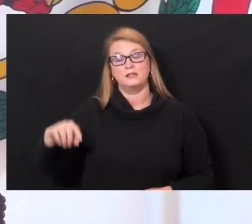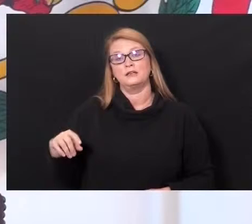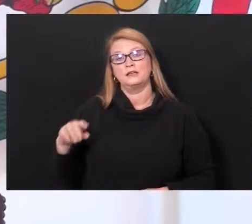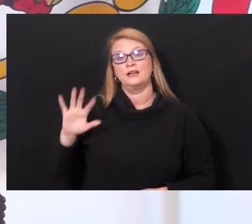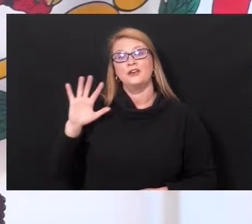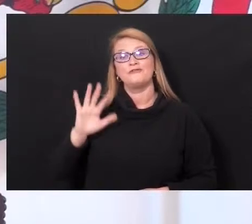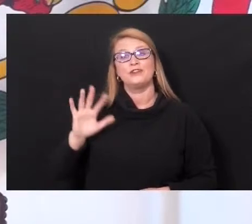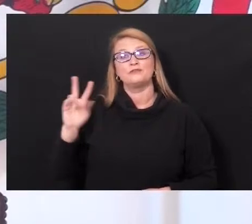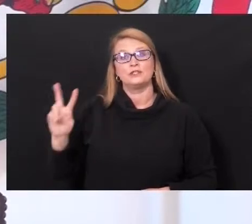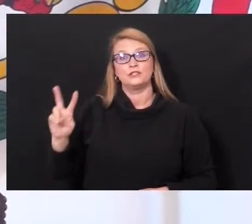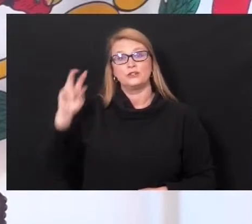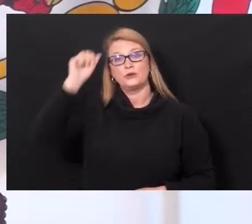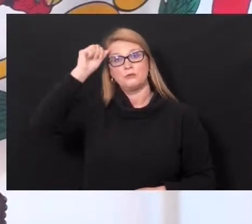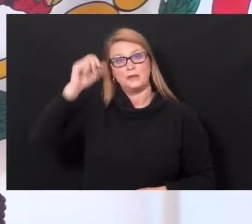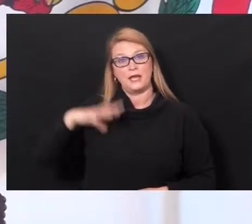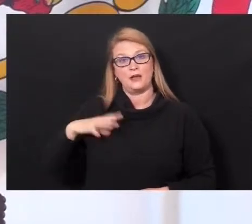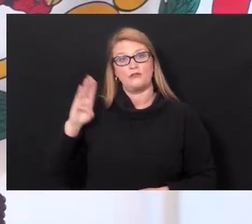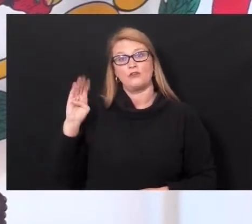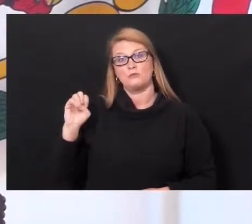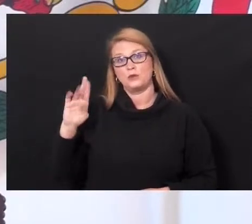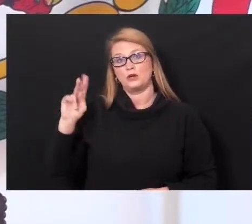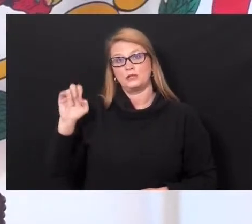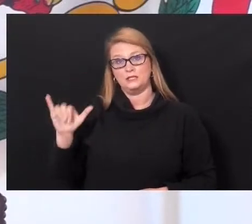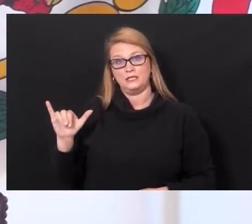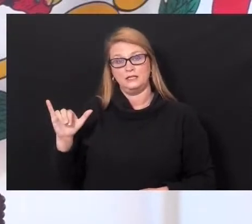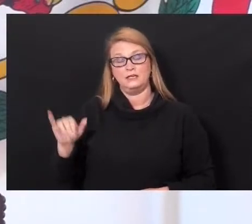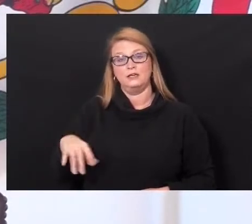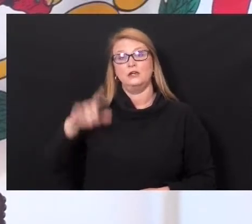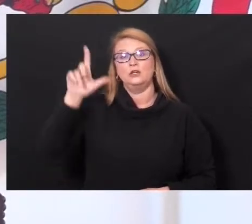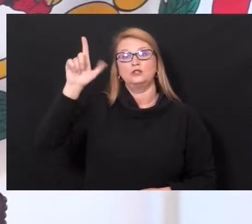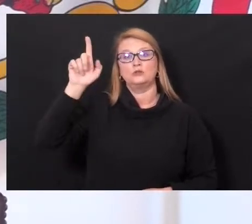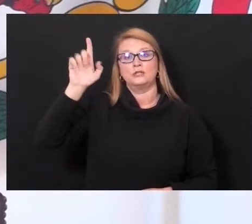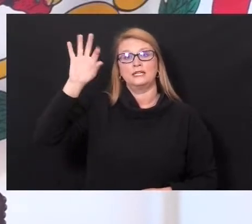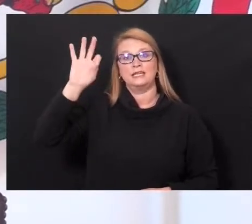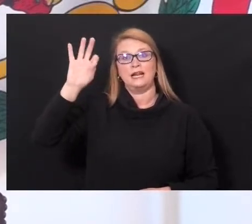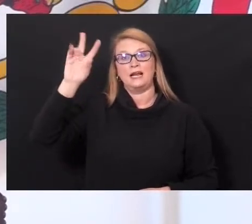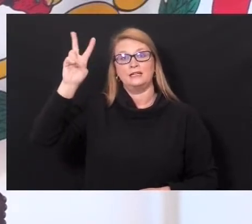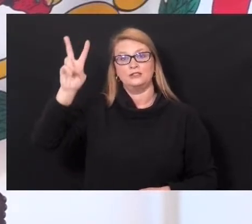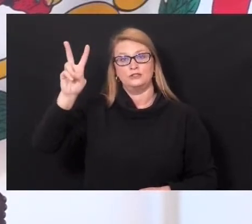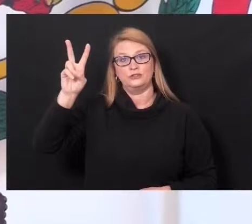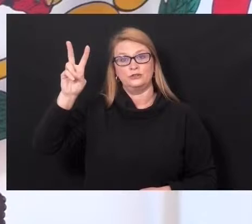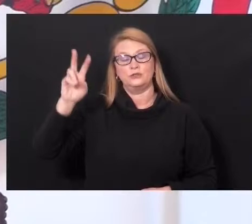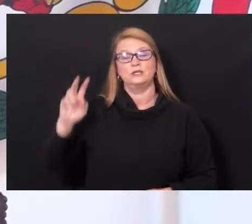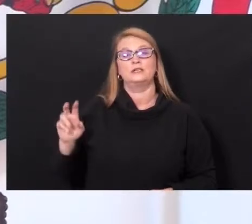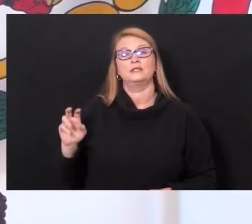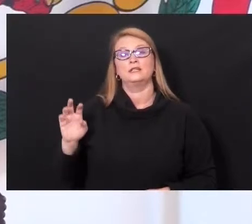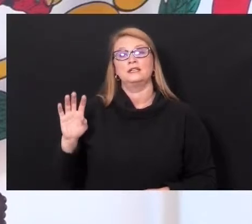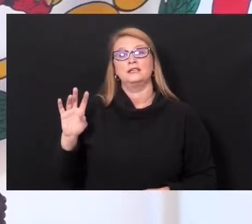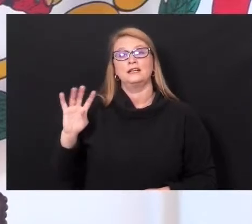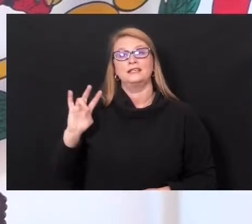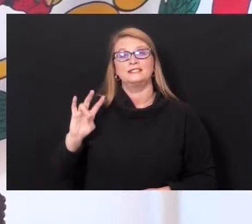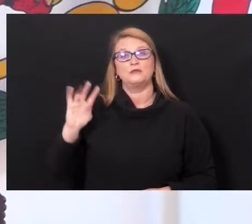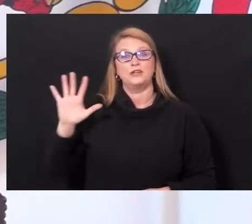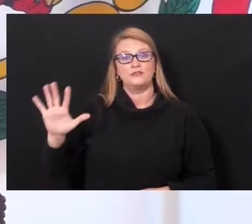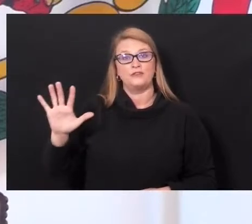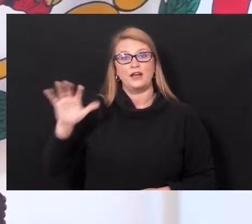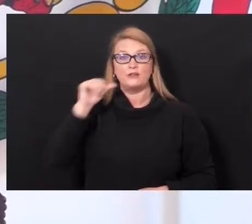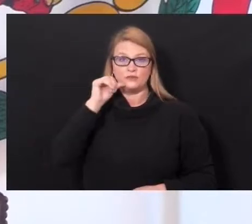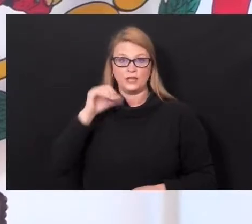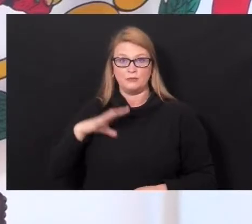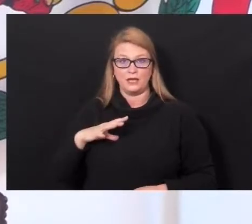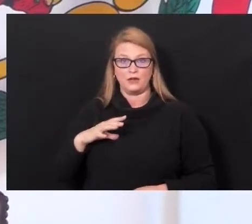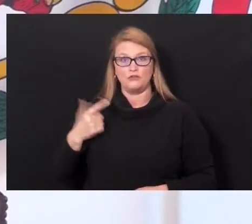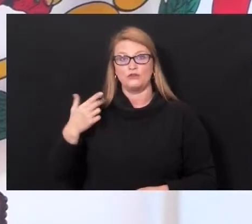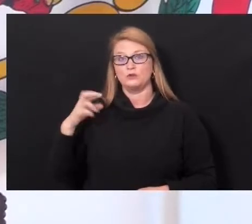a 52-year-old male from Berkeley County. Our 21st 192nd death is a 75-year-old female